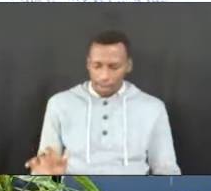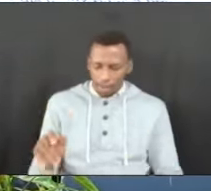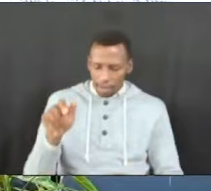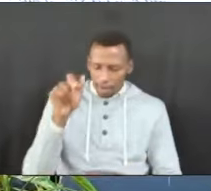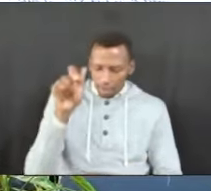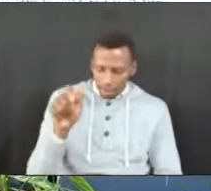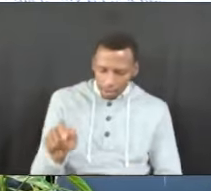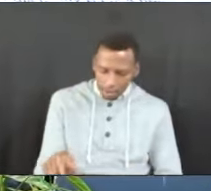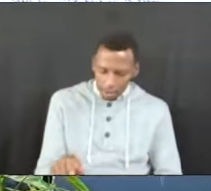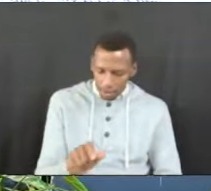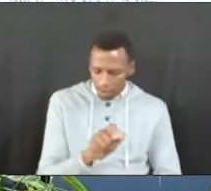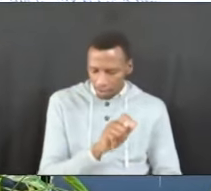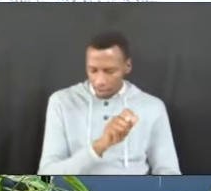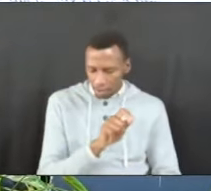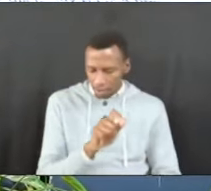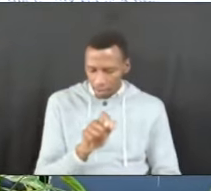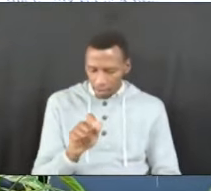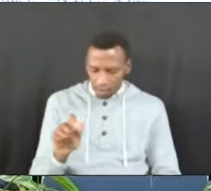wondrous